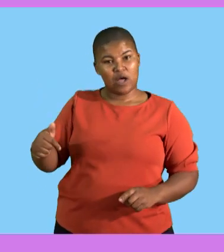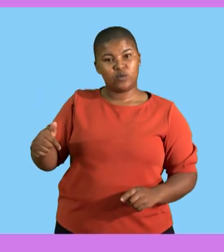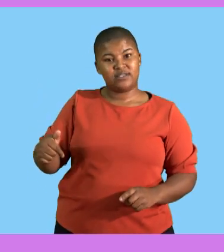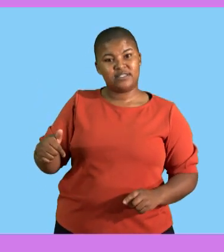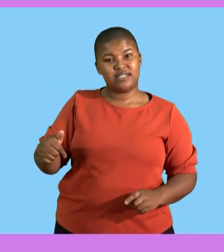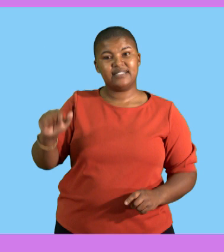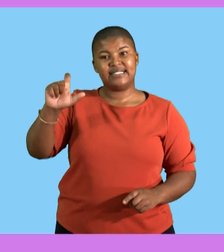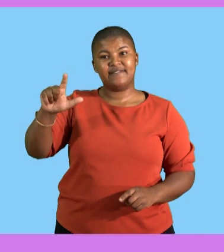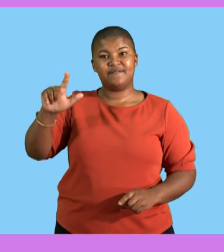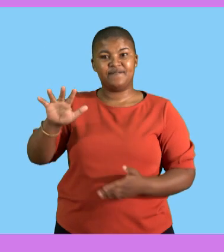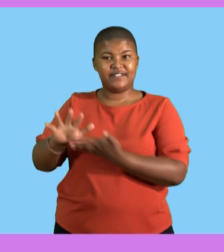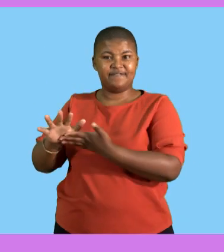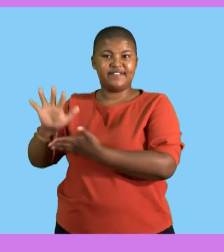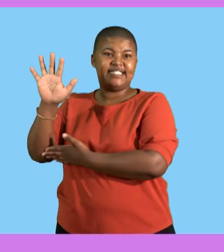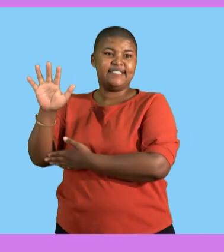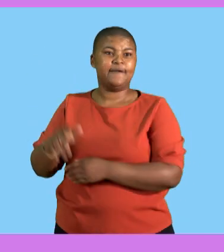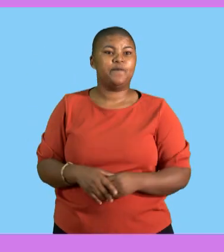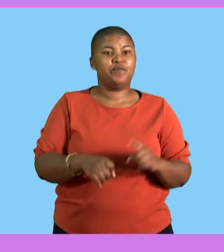68,715 plus